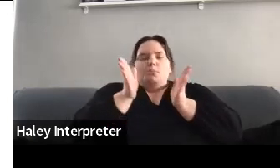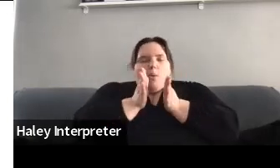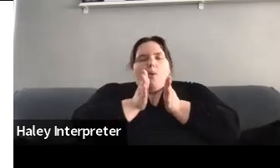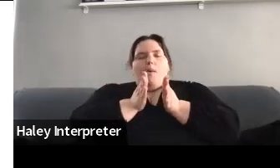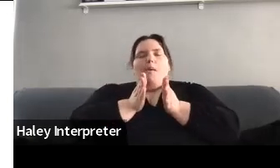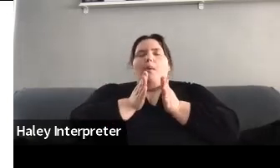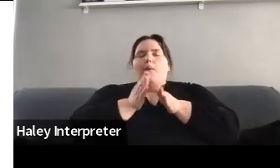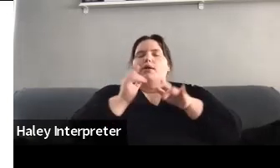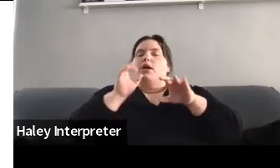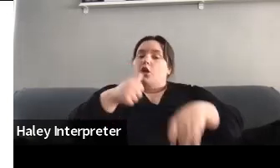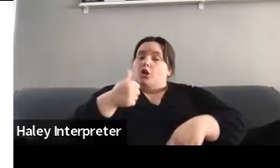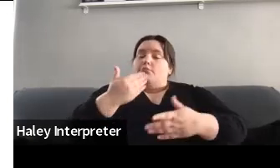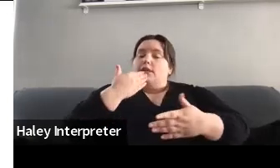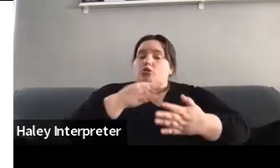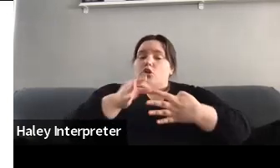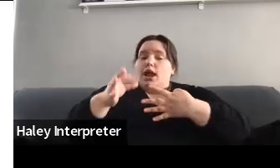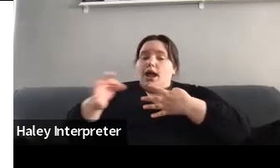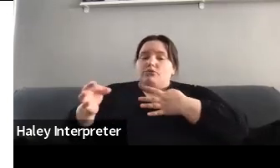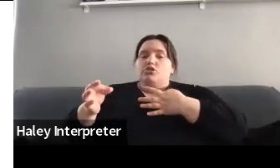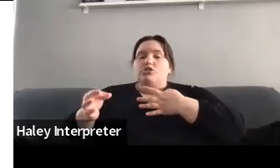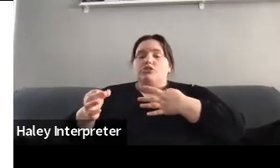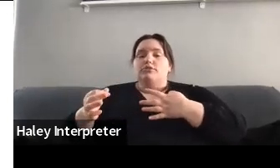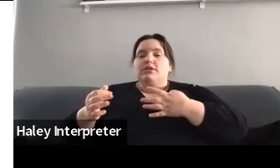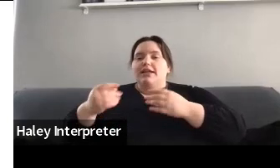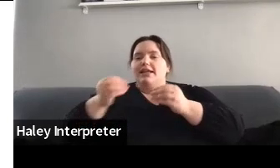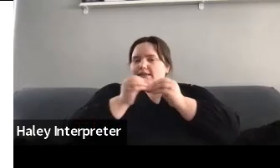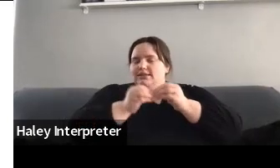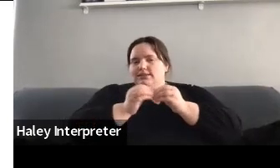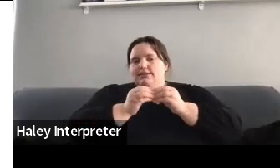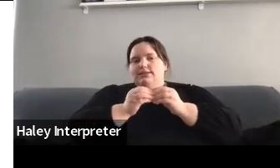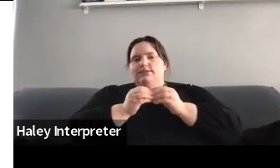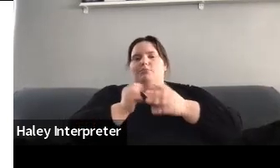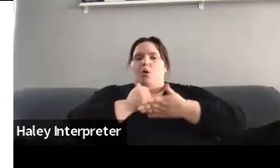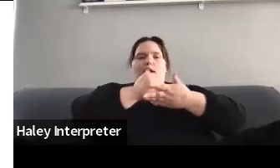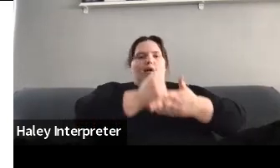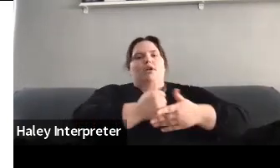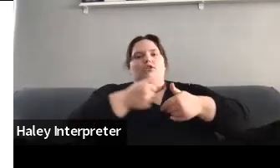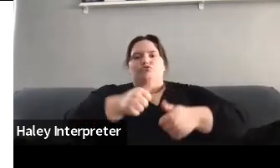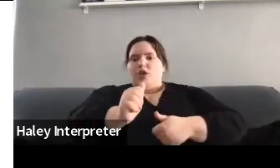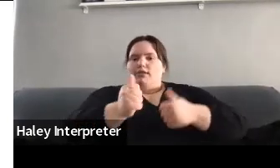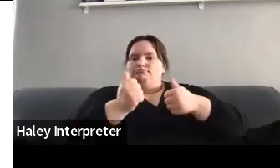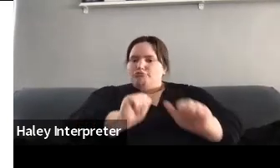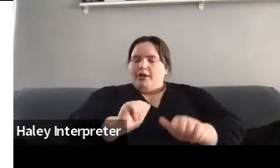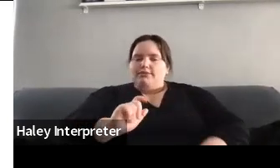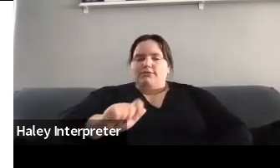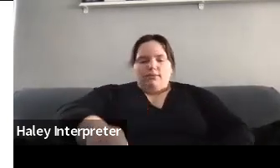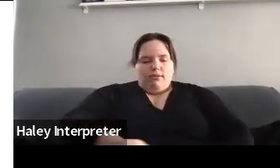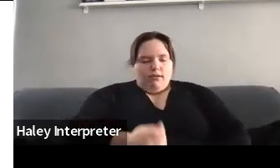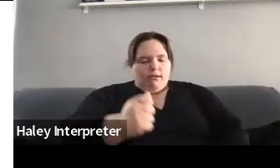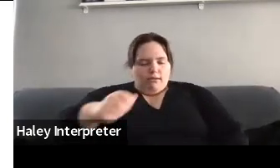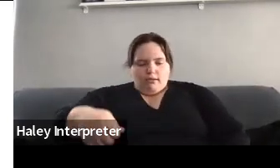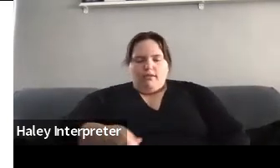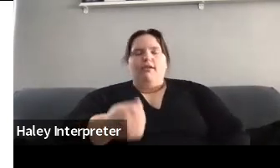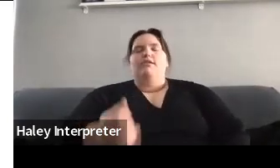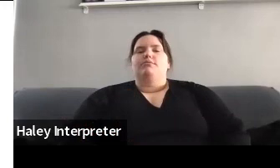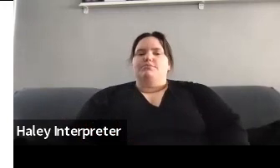small. This could be a good option, more ergonomic than trying to hold on to the litter scoops. Um, there